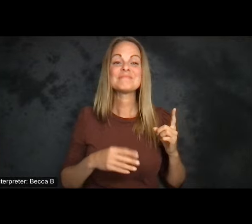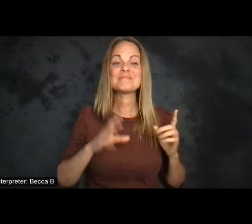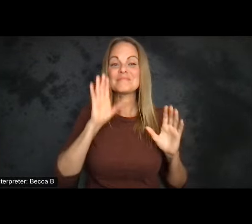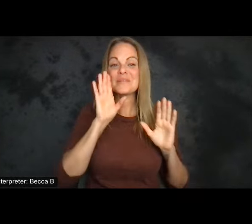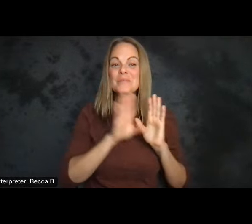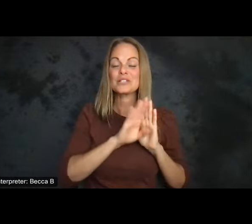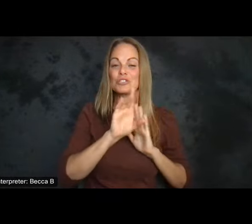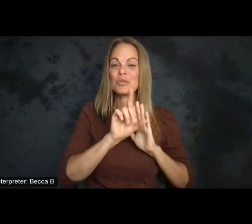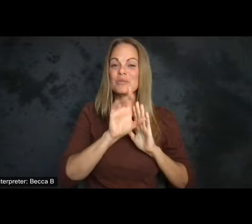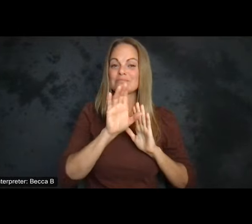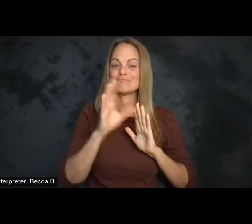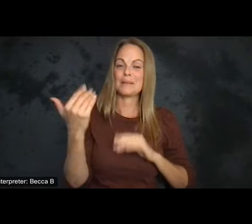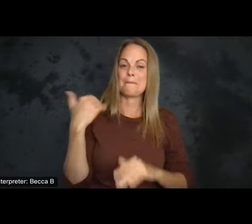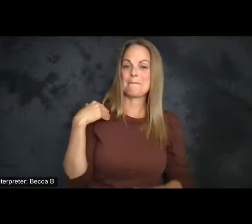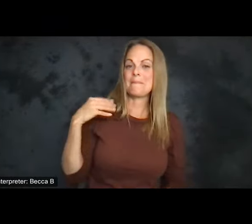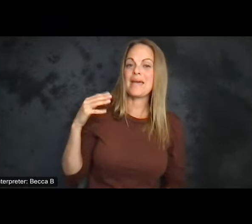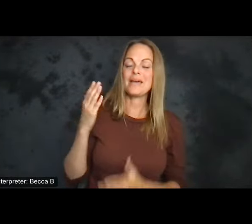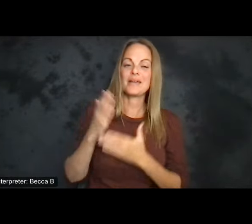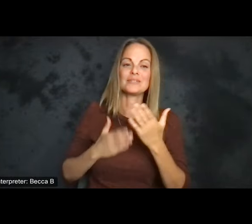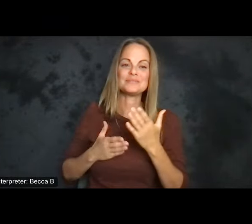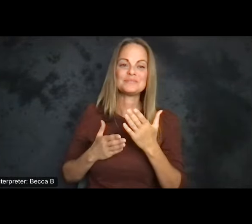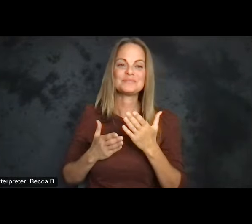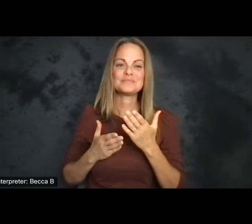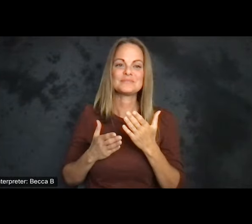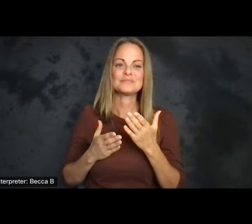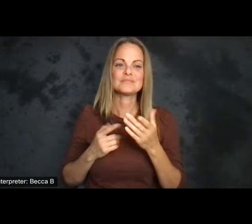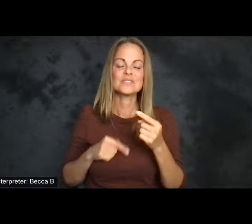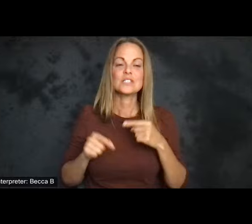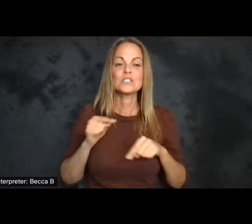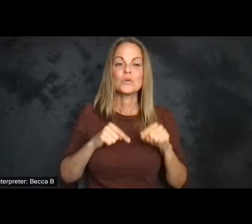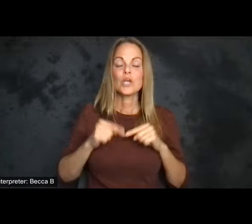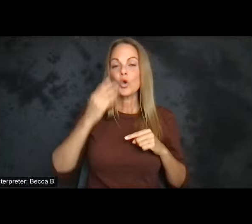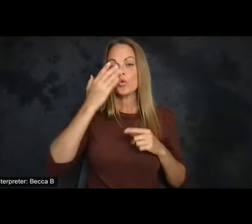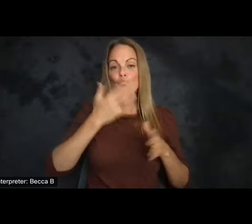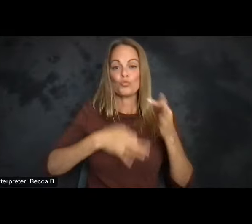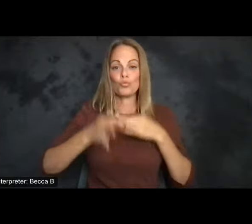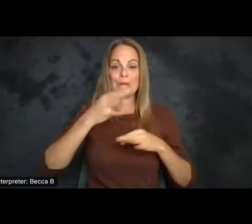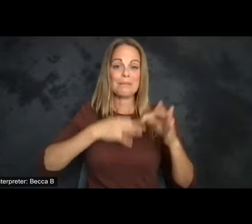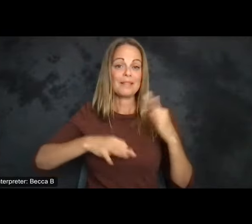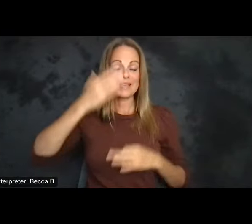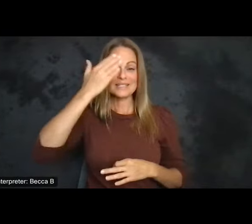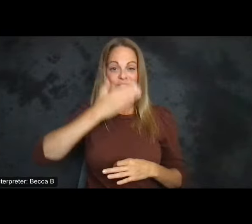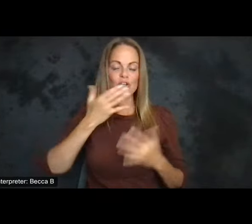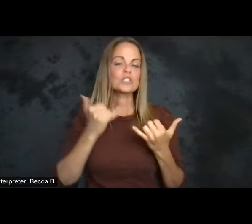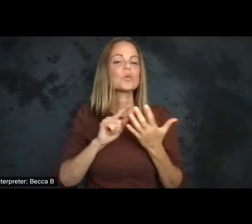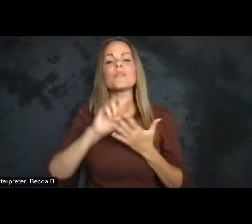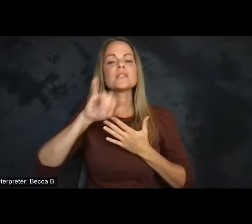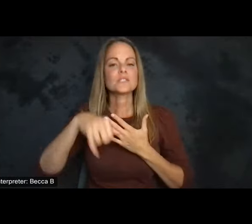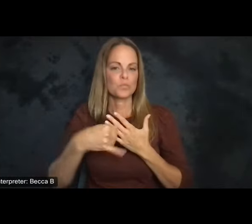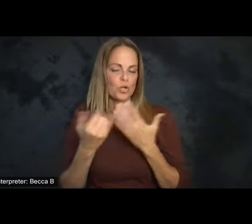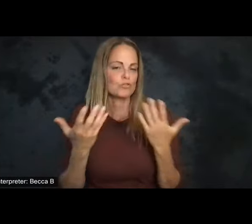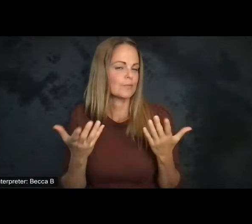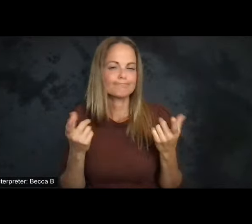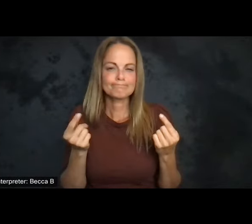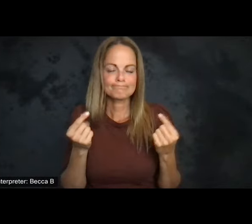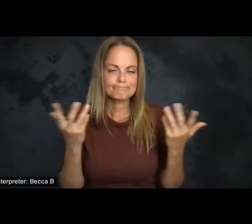Next slide. So we're going back. We'd replace the front, but so this project, what it basically will do